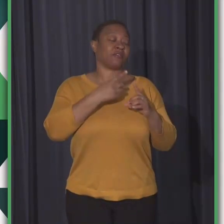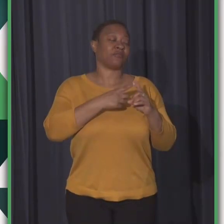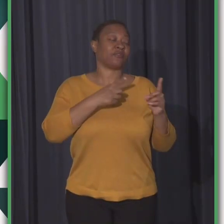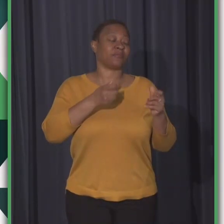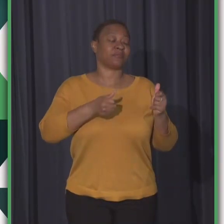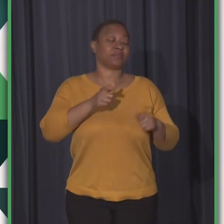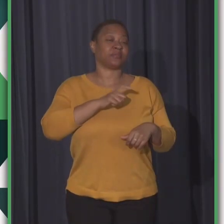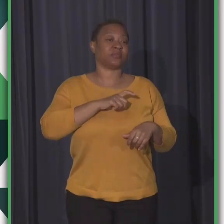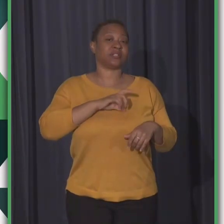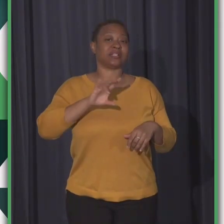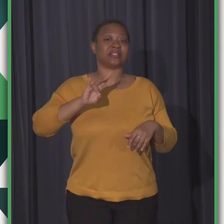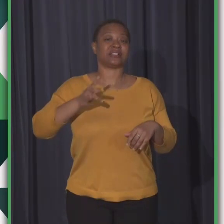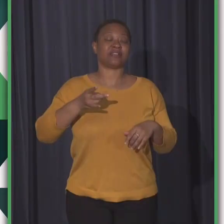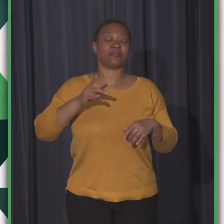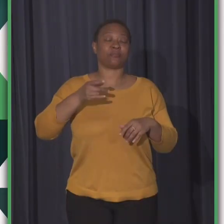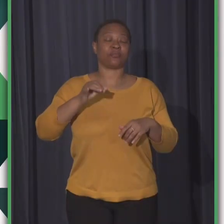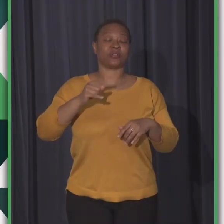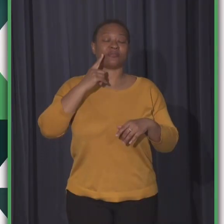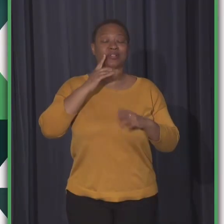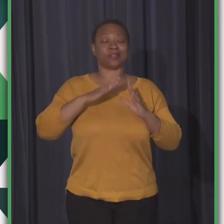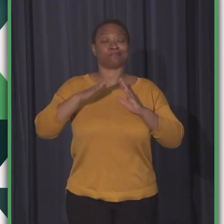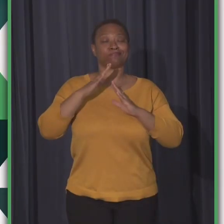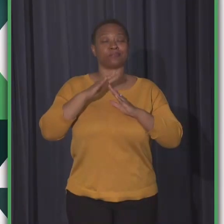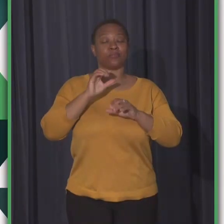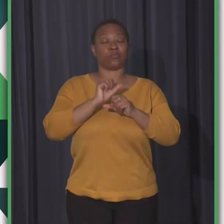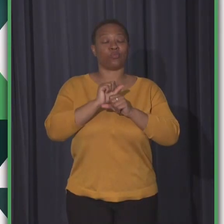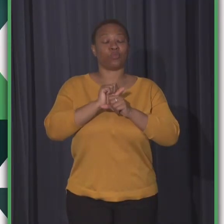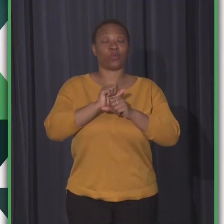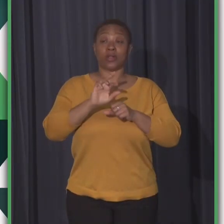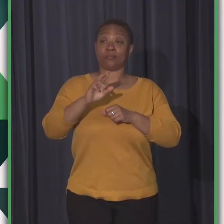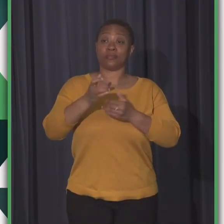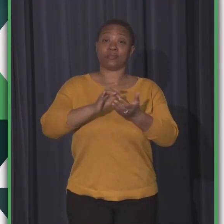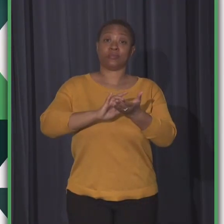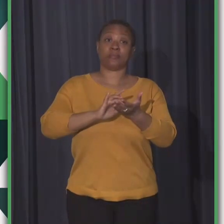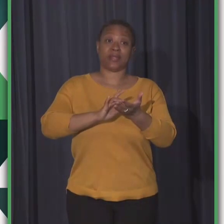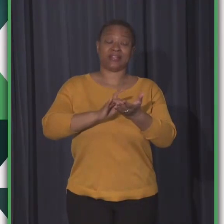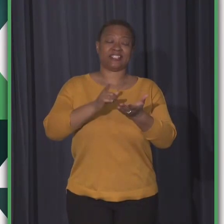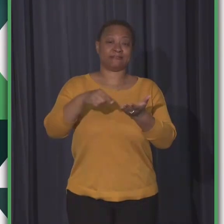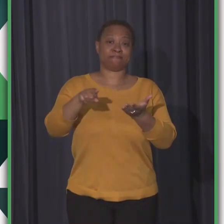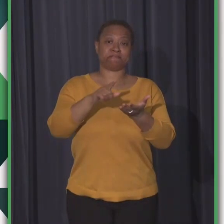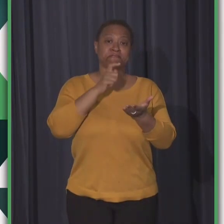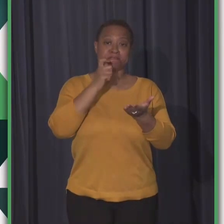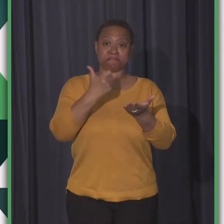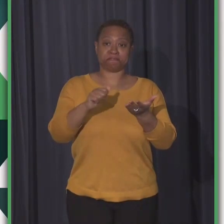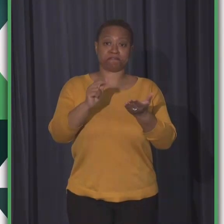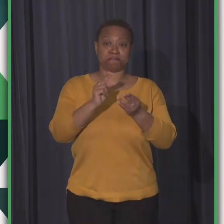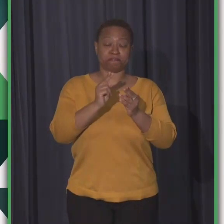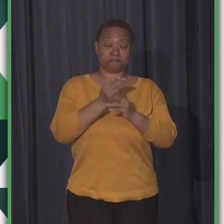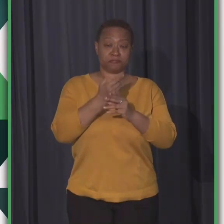7th Precinct for their exceptional work in helping take prescription drugs off the street.